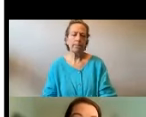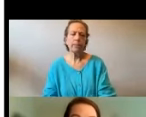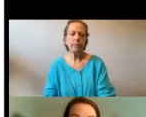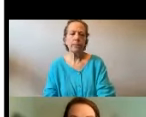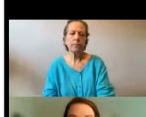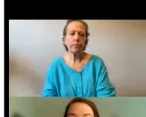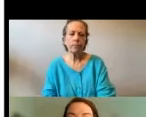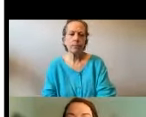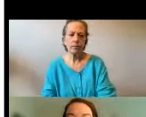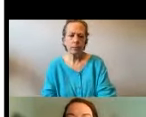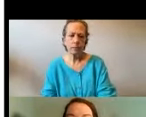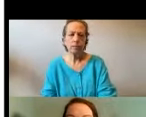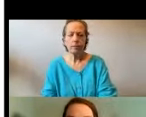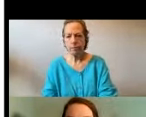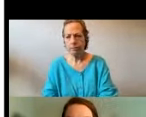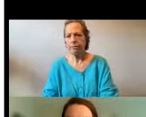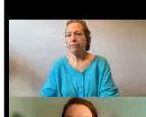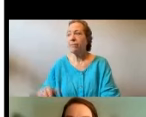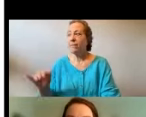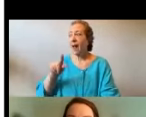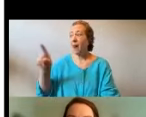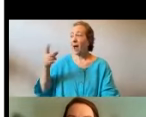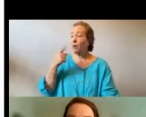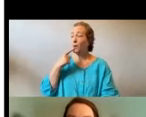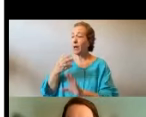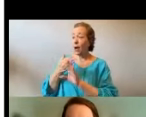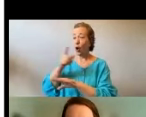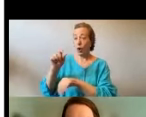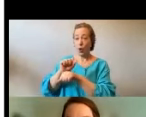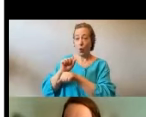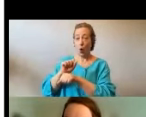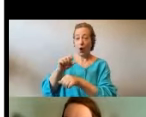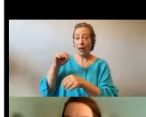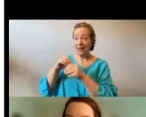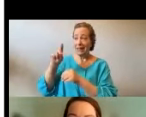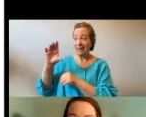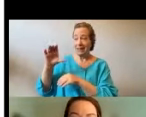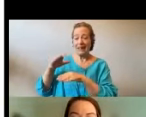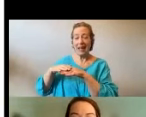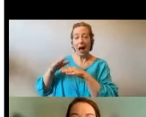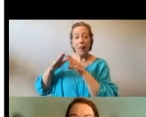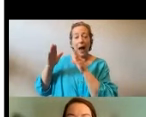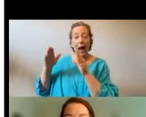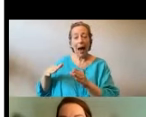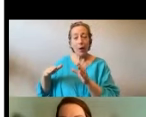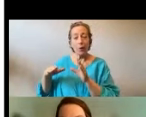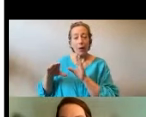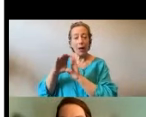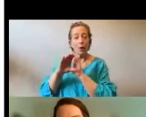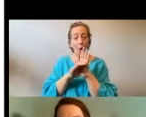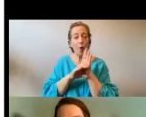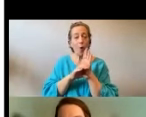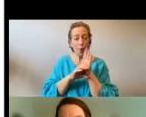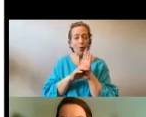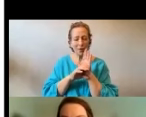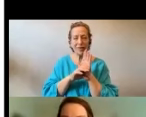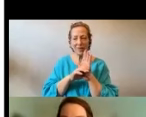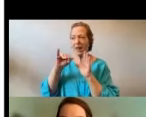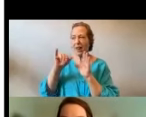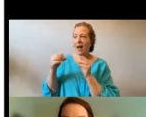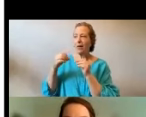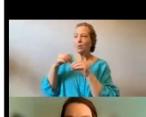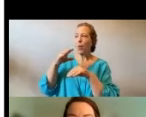Right, to your point earlier about working in DC on the housing code. That's more than one client or patient and one